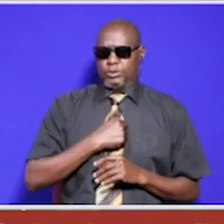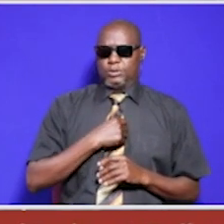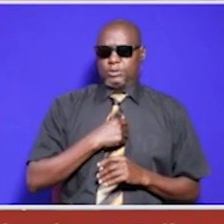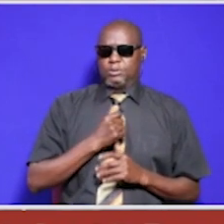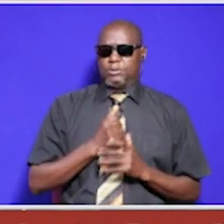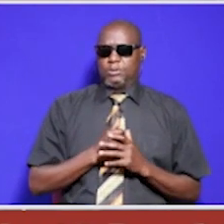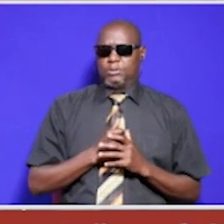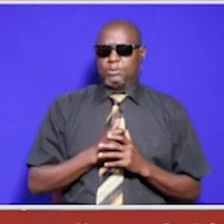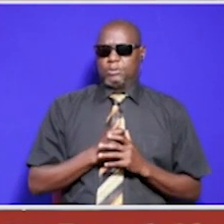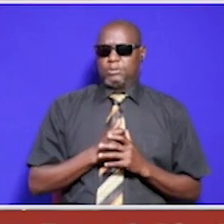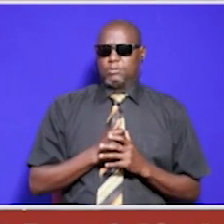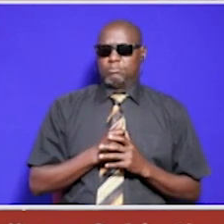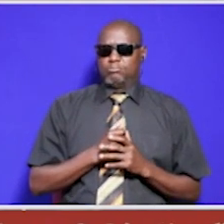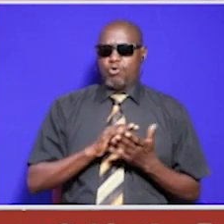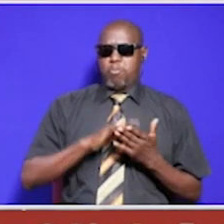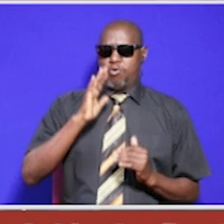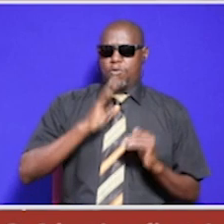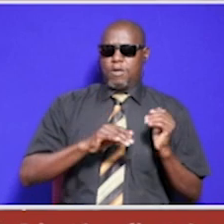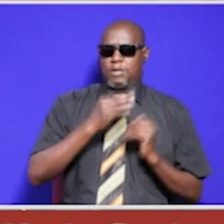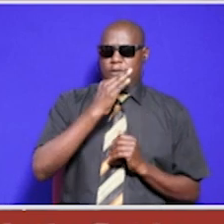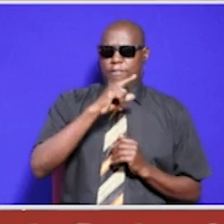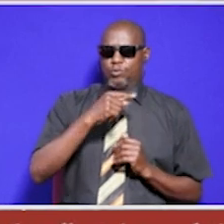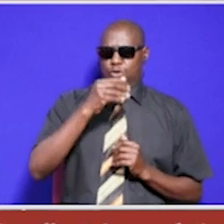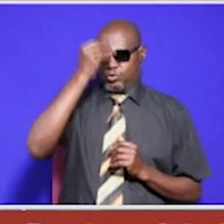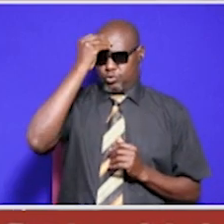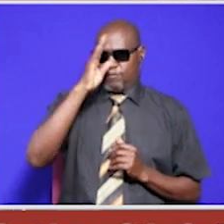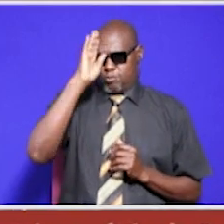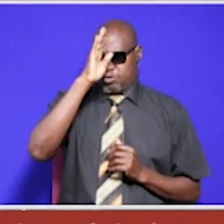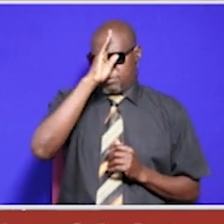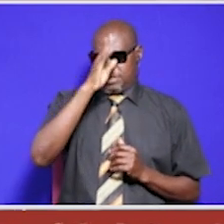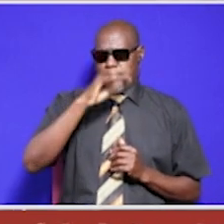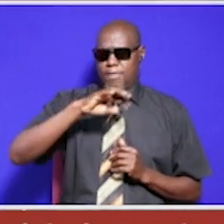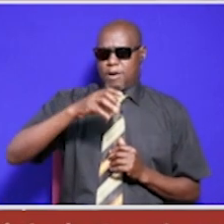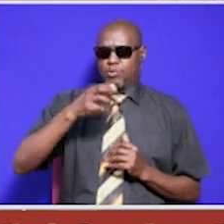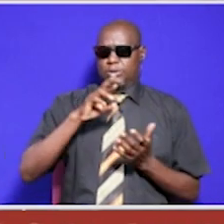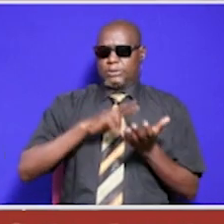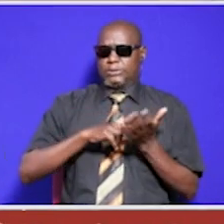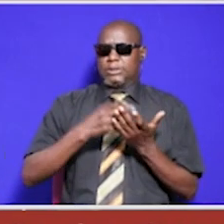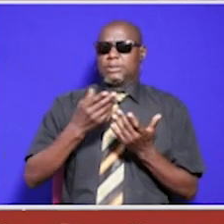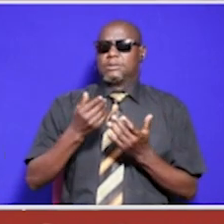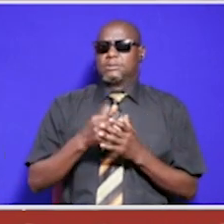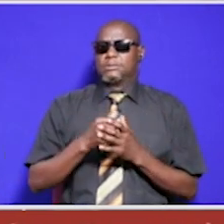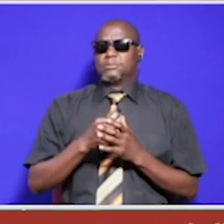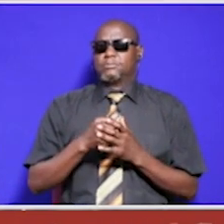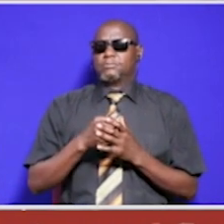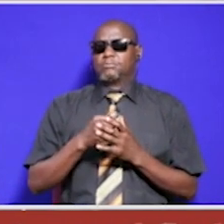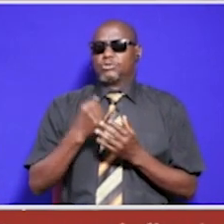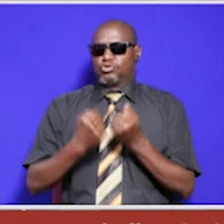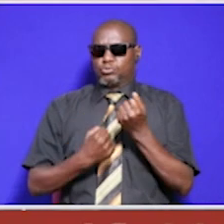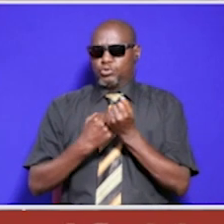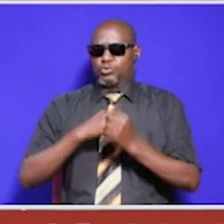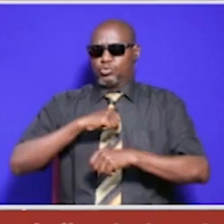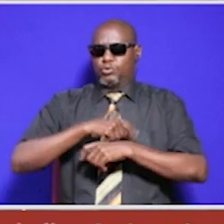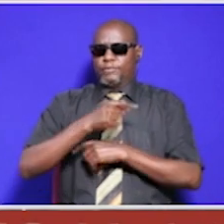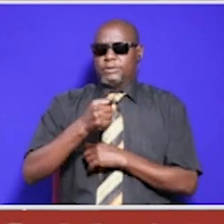than 3,000 students from Bungoma County who registered to get a scholarship, only 399 students